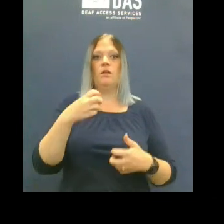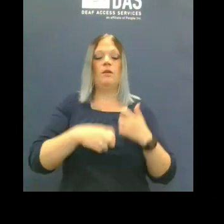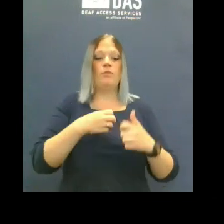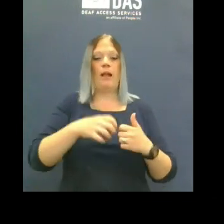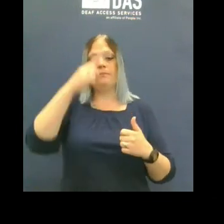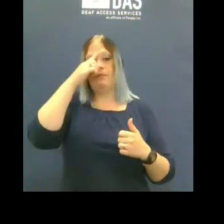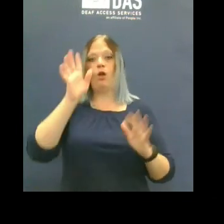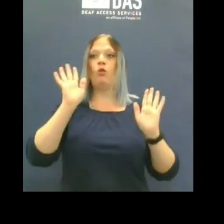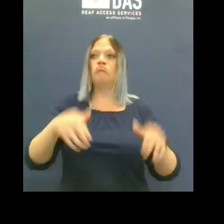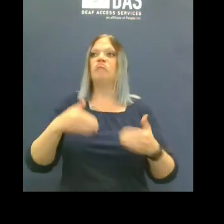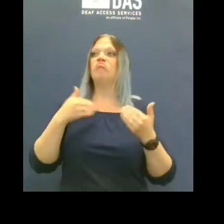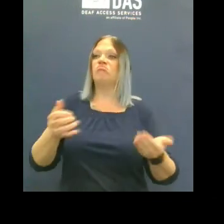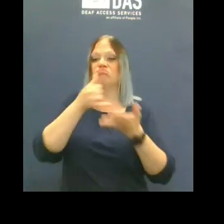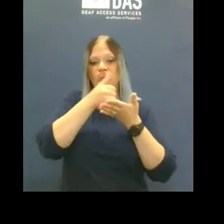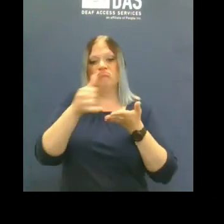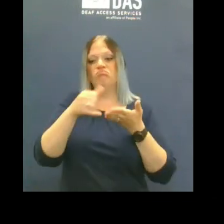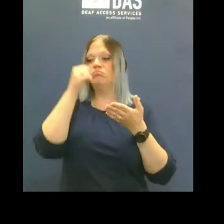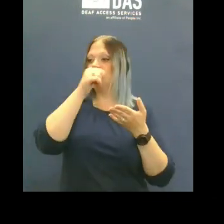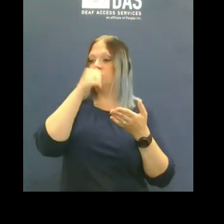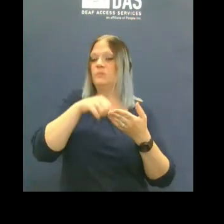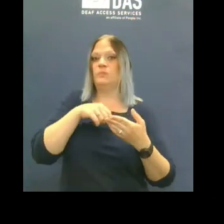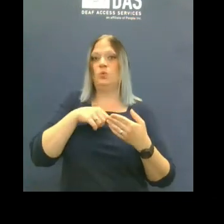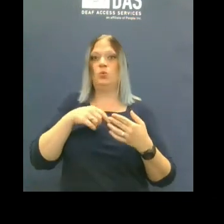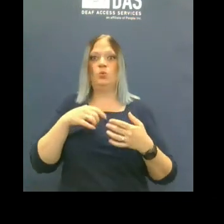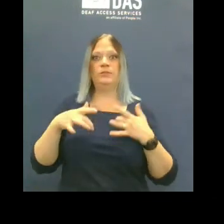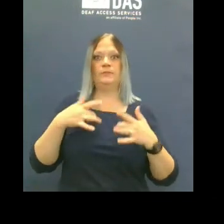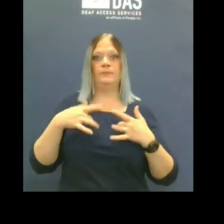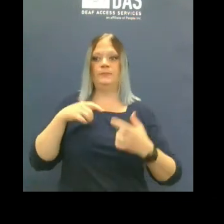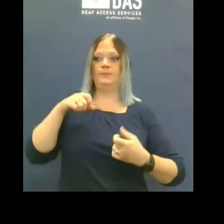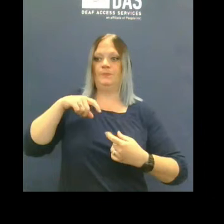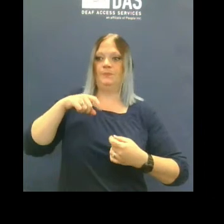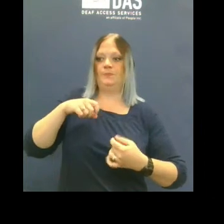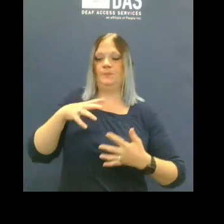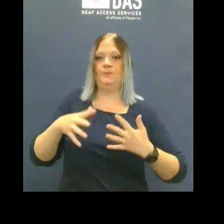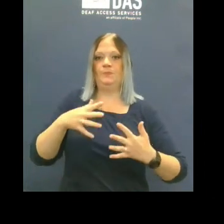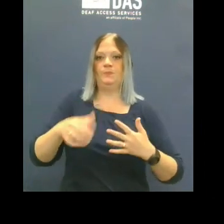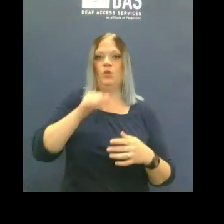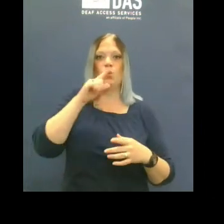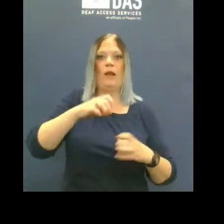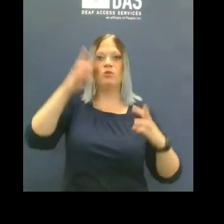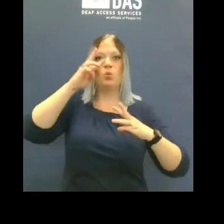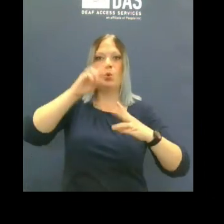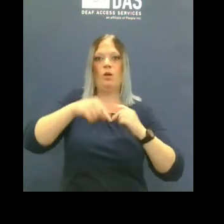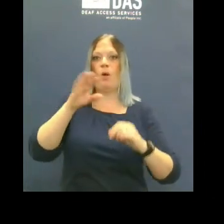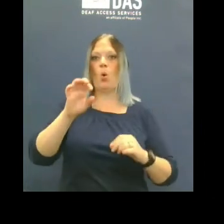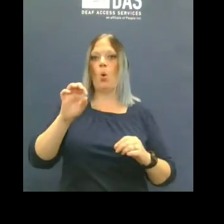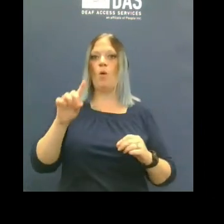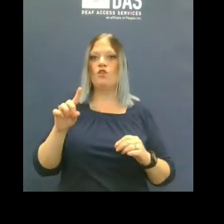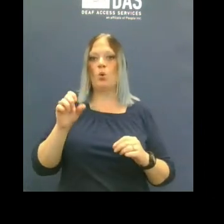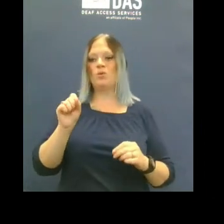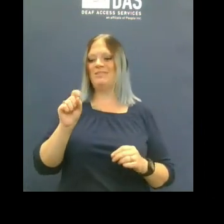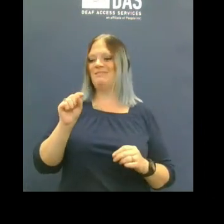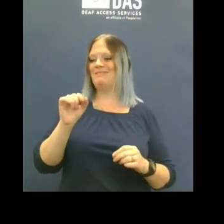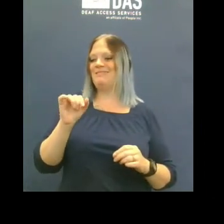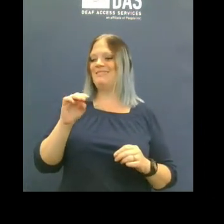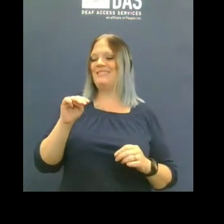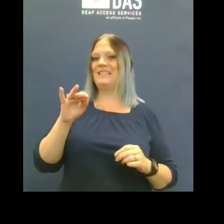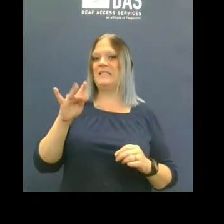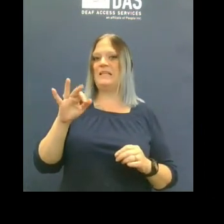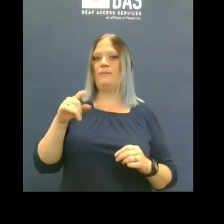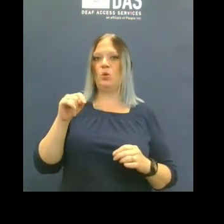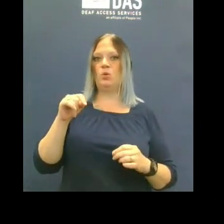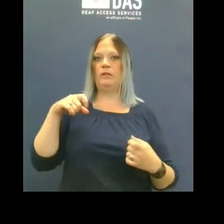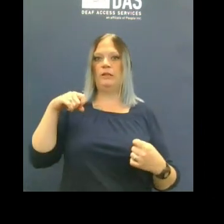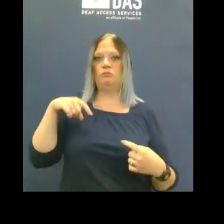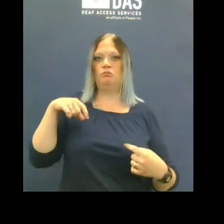they're using cocaine, it's a stimulant. You shouldn't need to be worried about overdosing, and you shouldn't need to, think about having